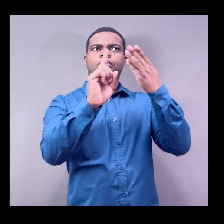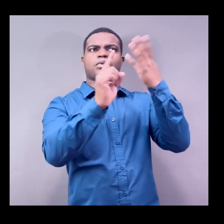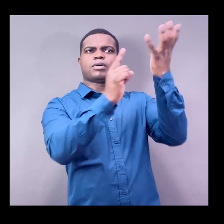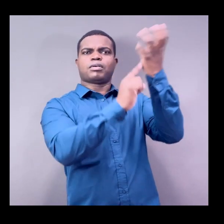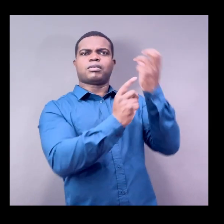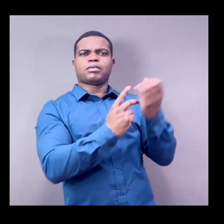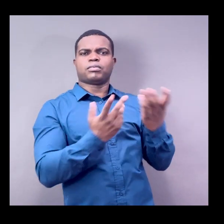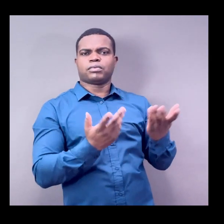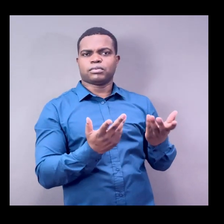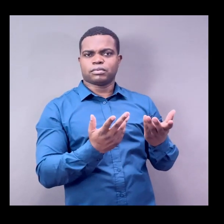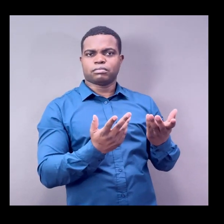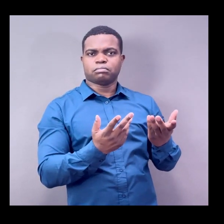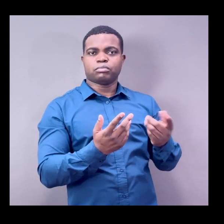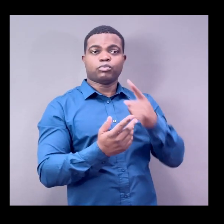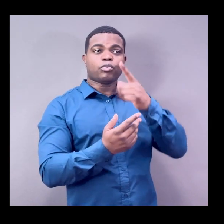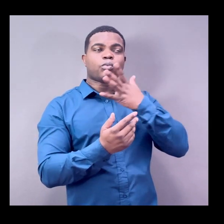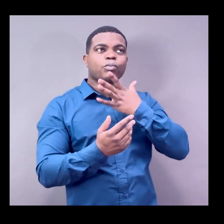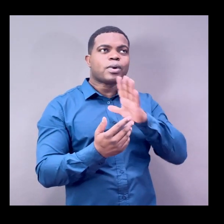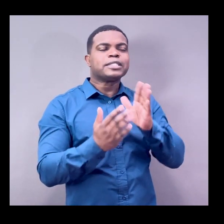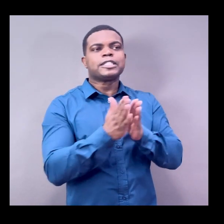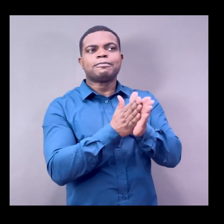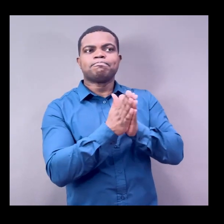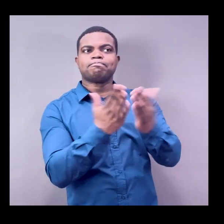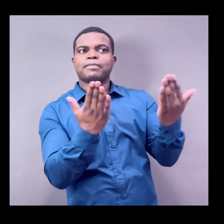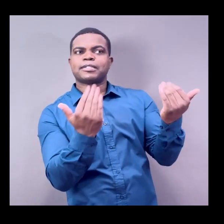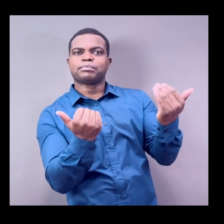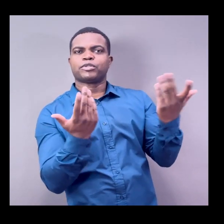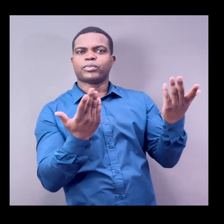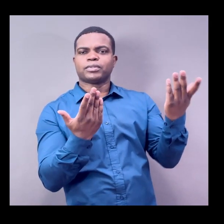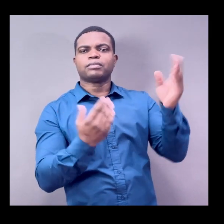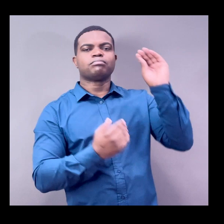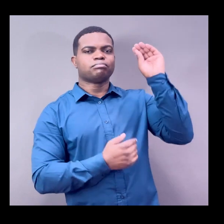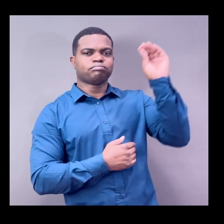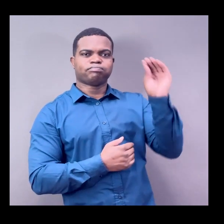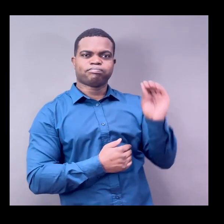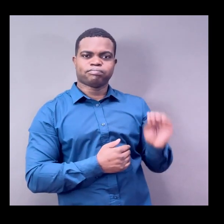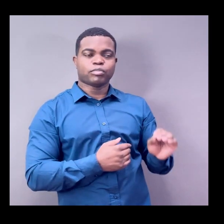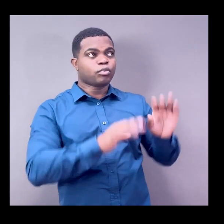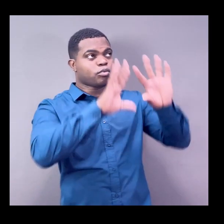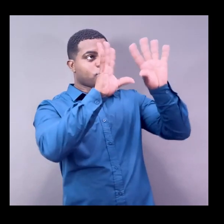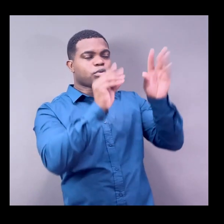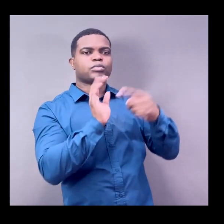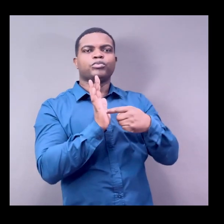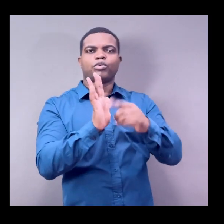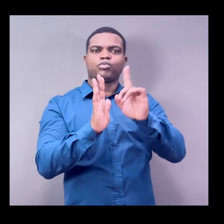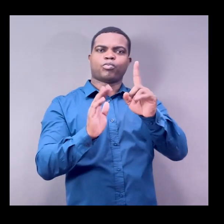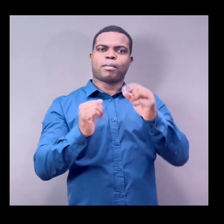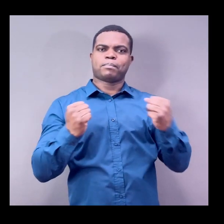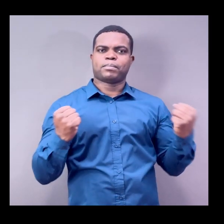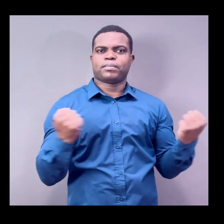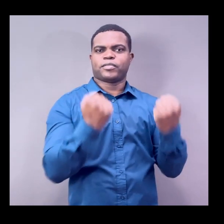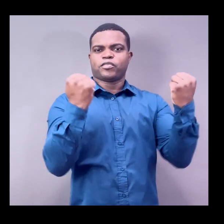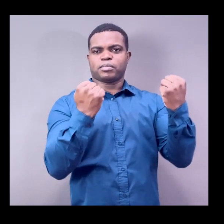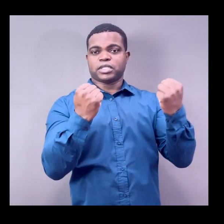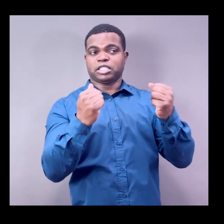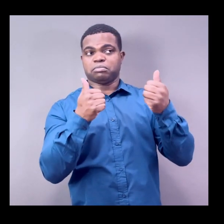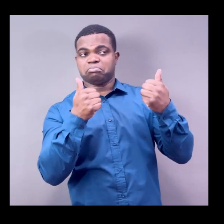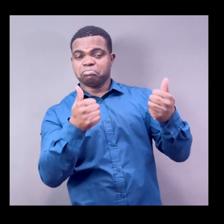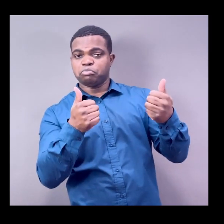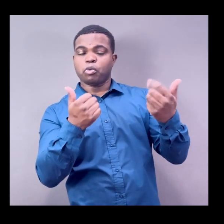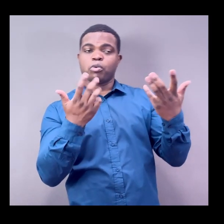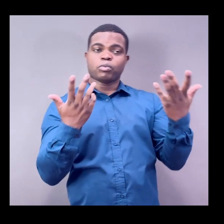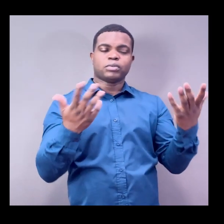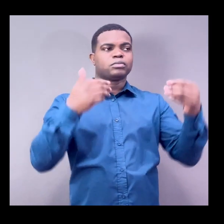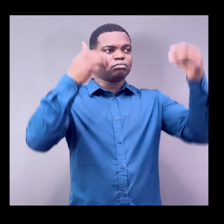achieve your goal, your objective, what are the indicators? So these are the performance indicators. So in the indicators could be